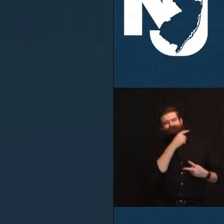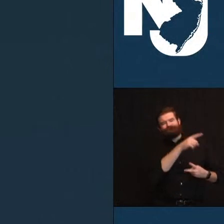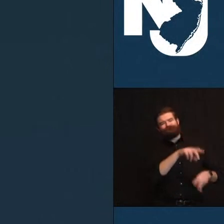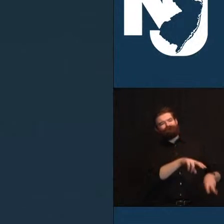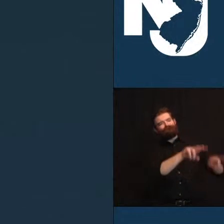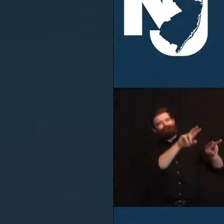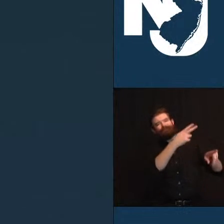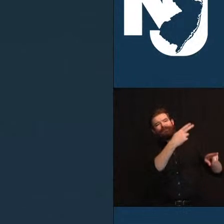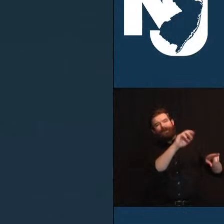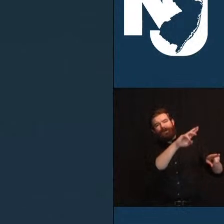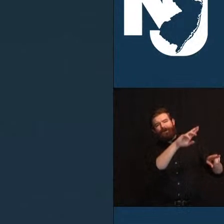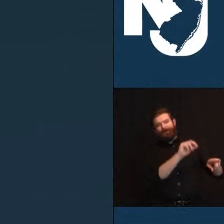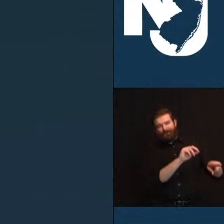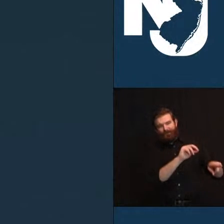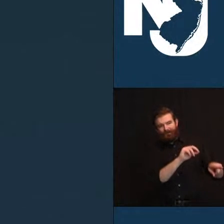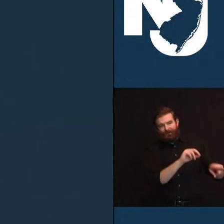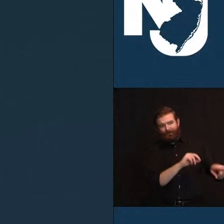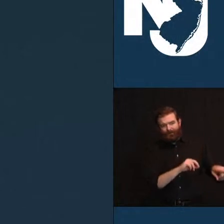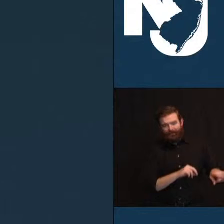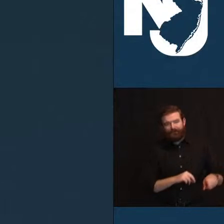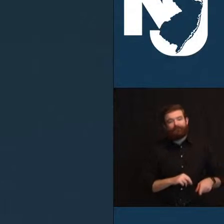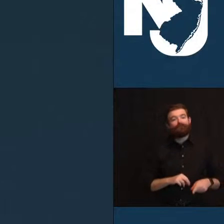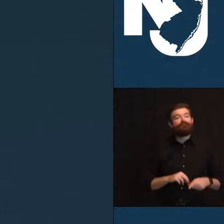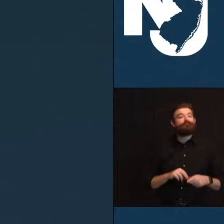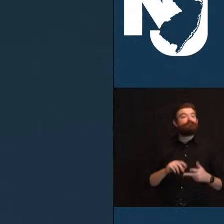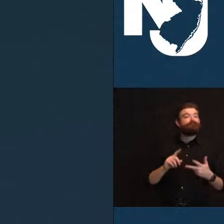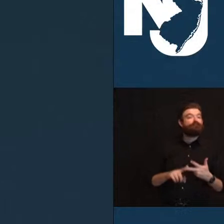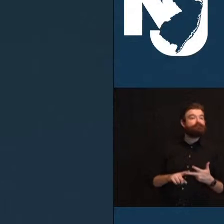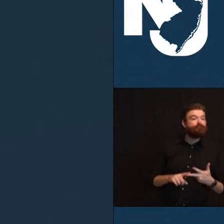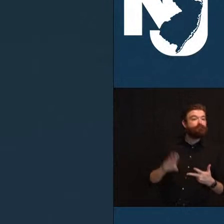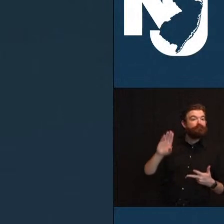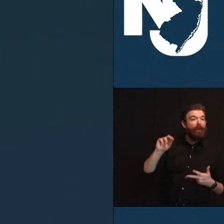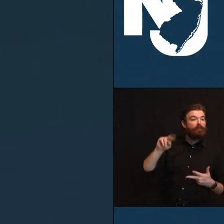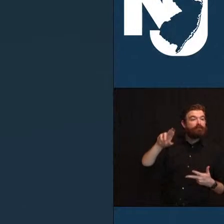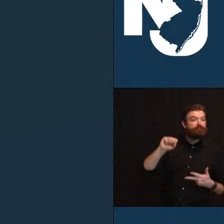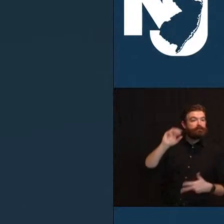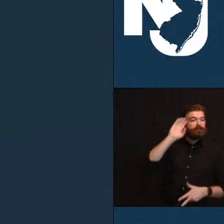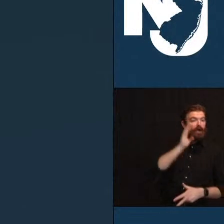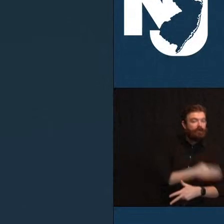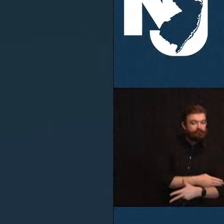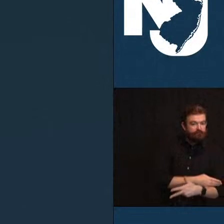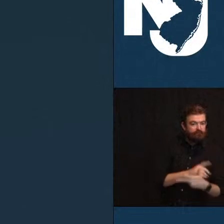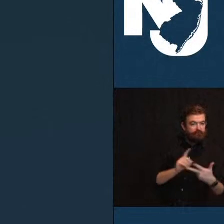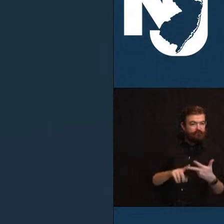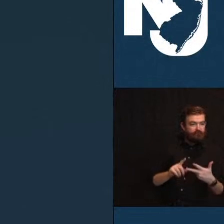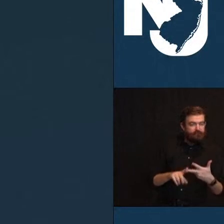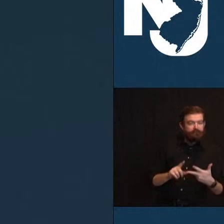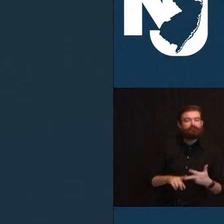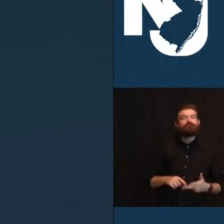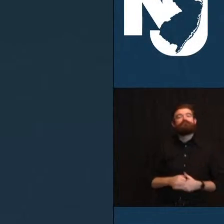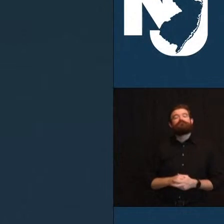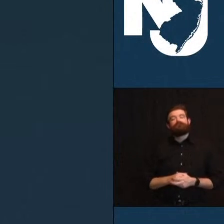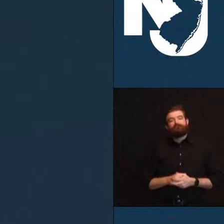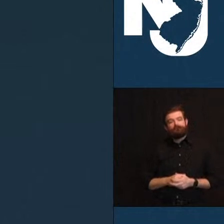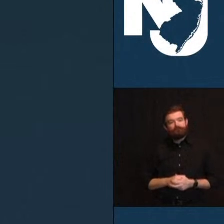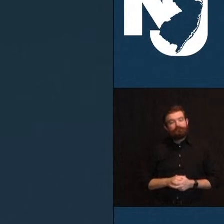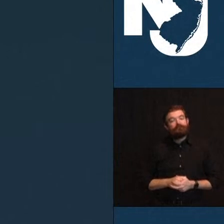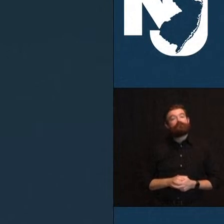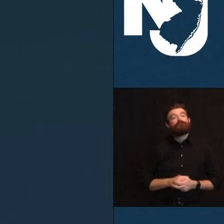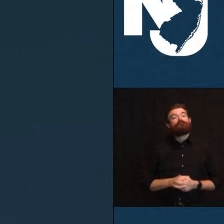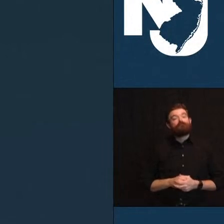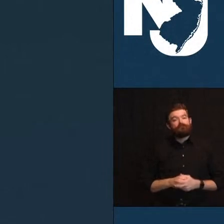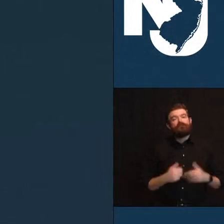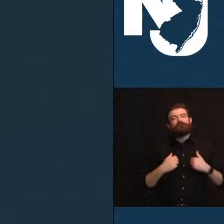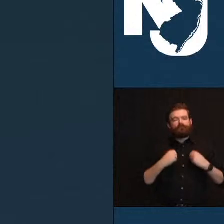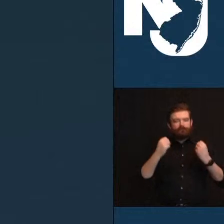Devon. He's also survived by his sister, Doraline, and brother, Edward, and by his niece, Ashley, and great-nephew, Tyreek,